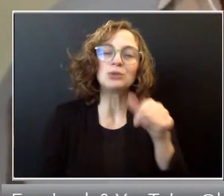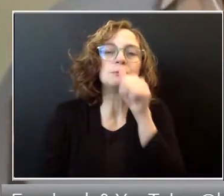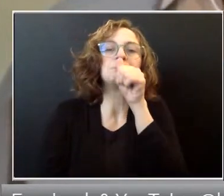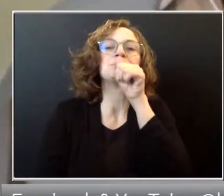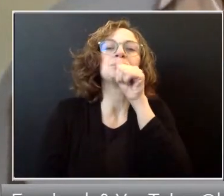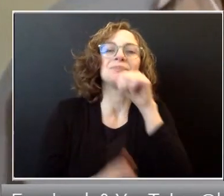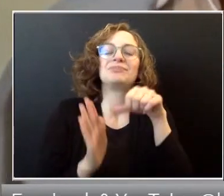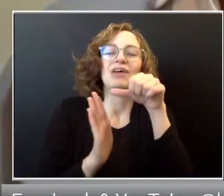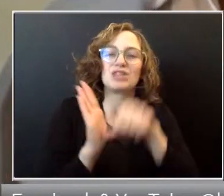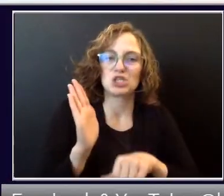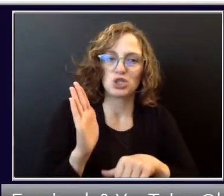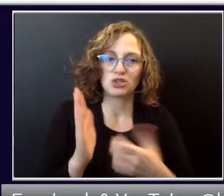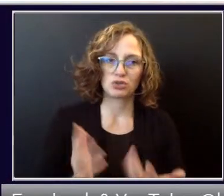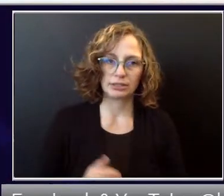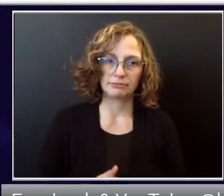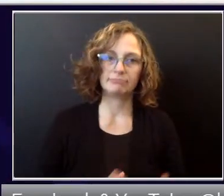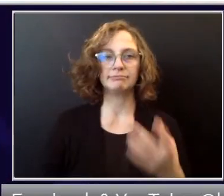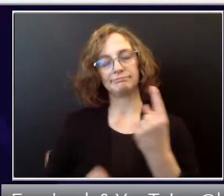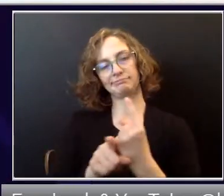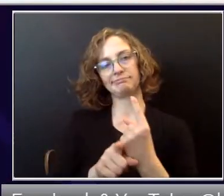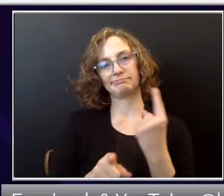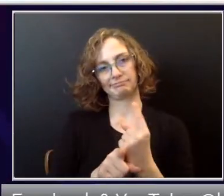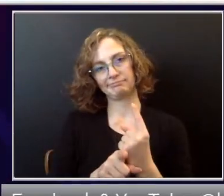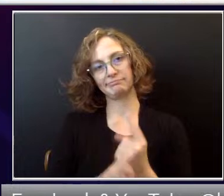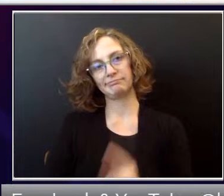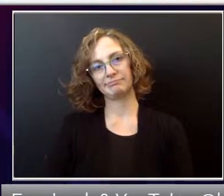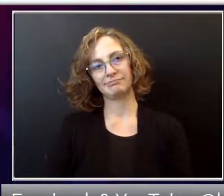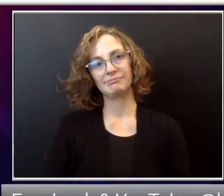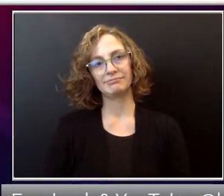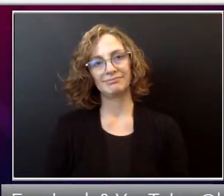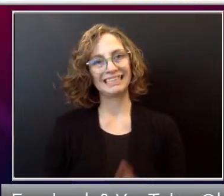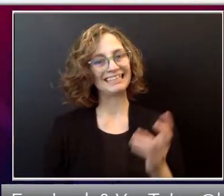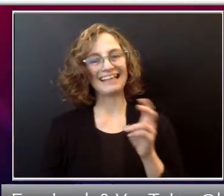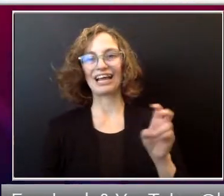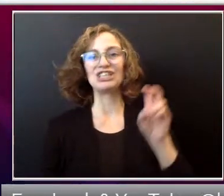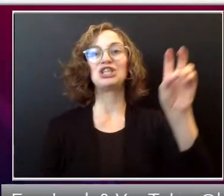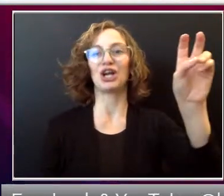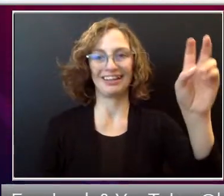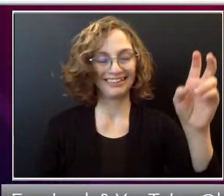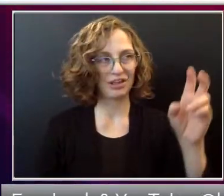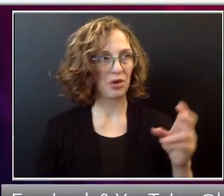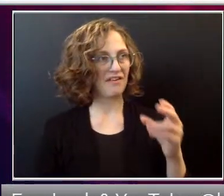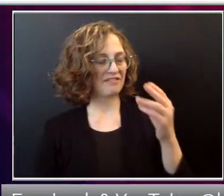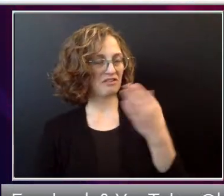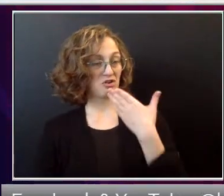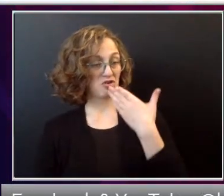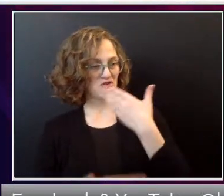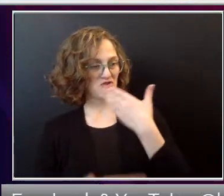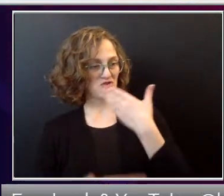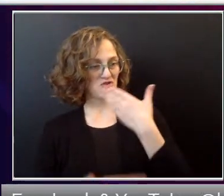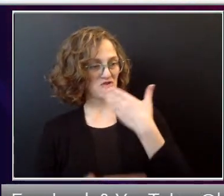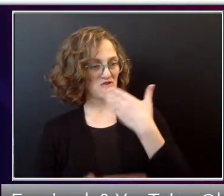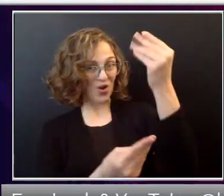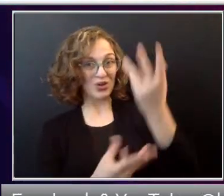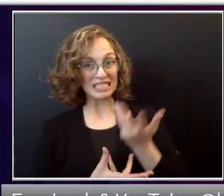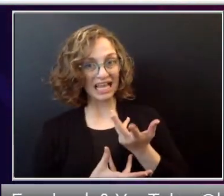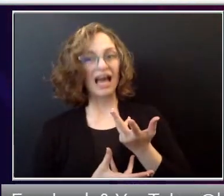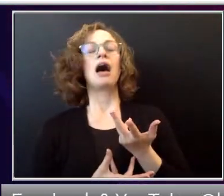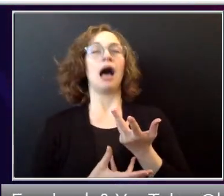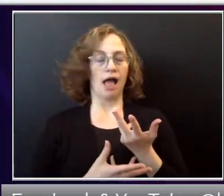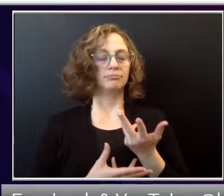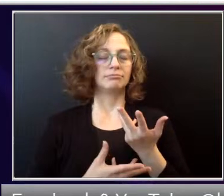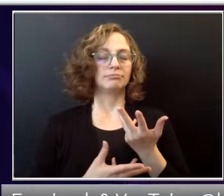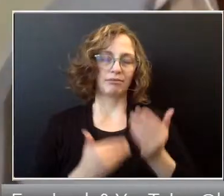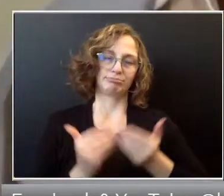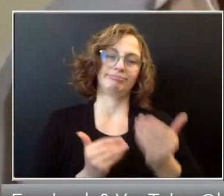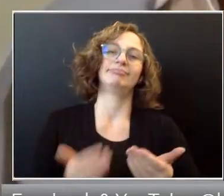yeah. Right, there's a whole journey after you get the good news. Tidra, were you there when the phone rang and she got that call?